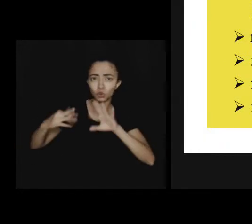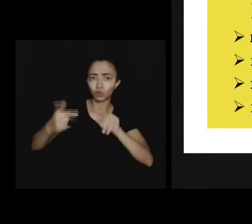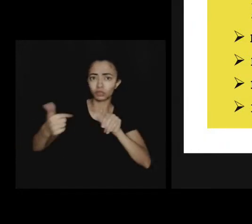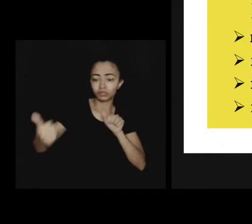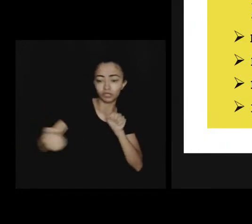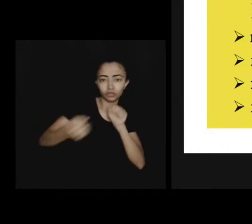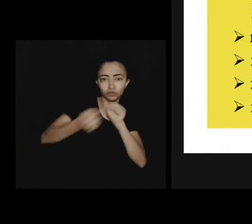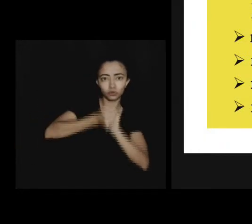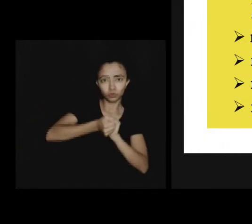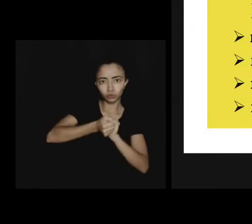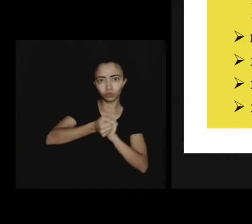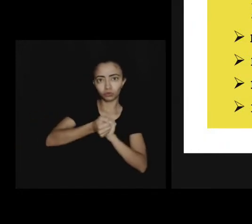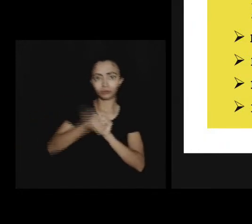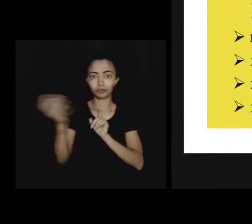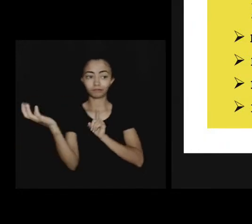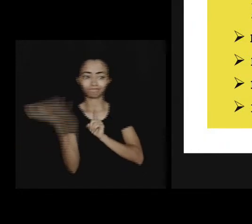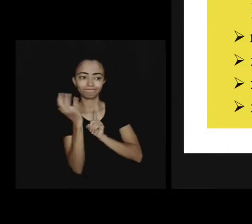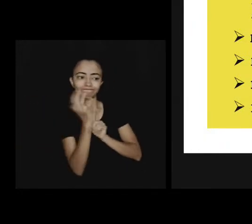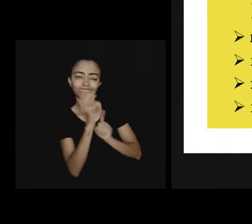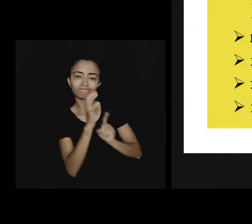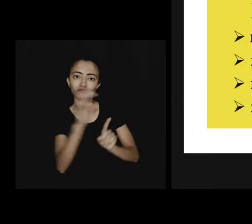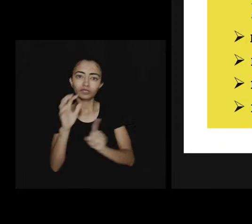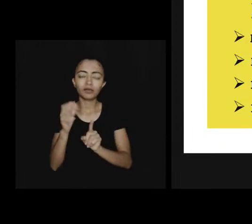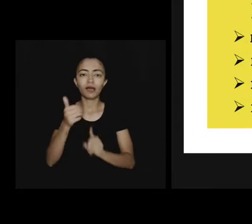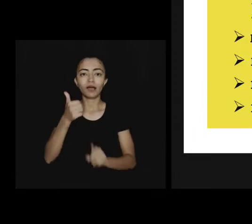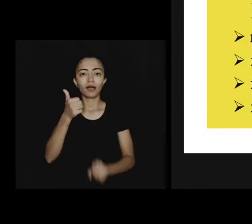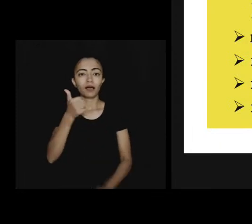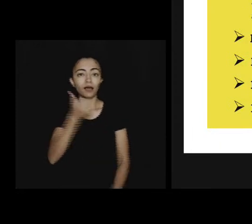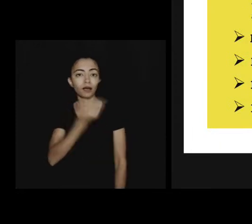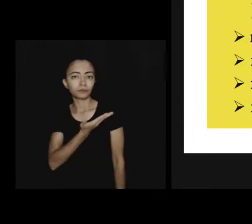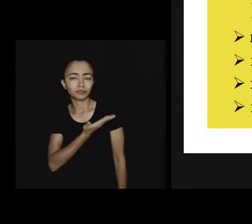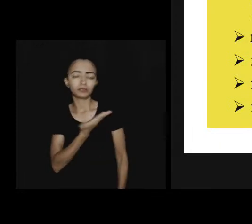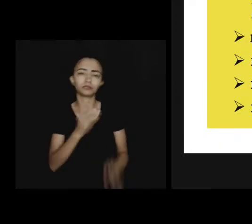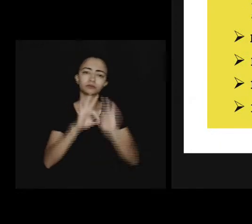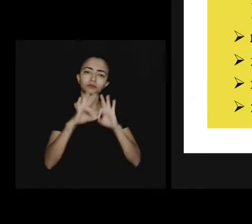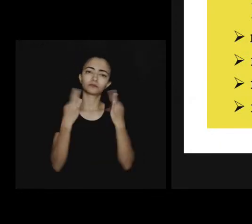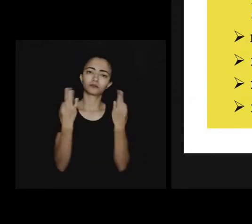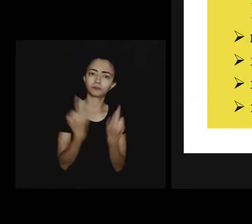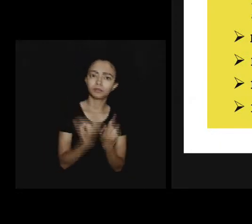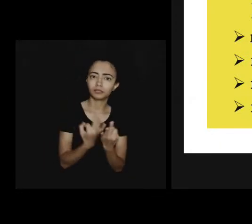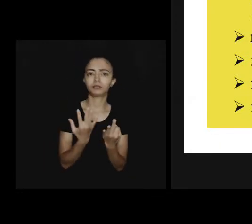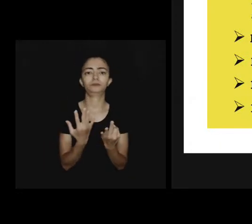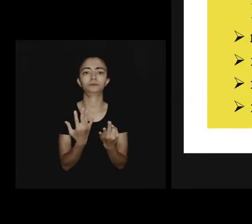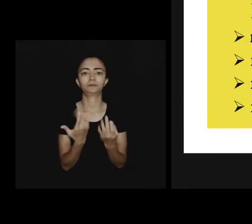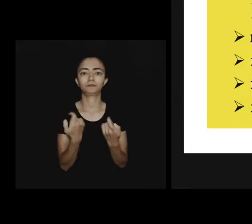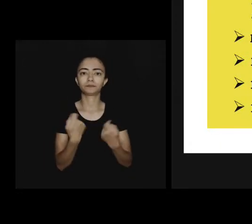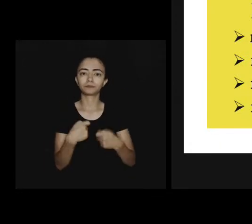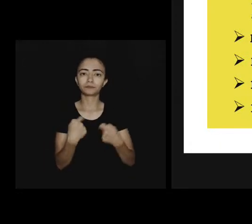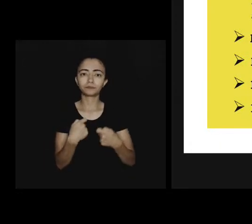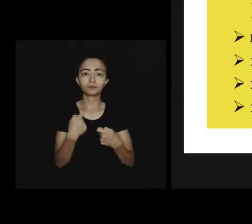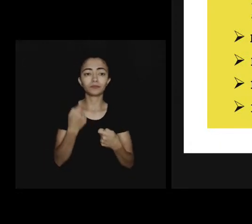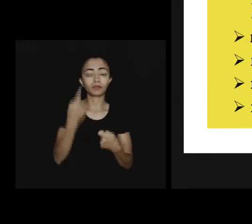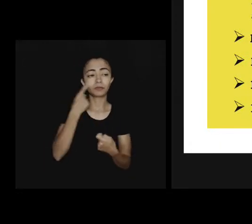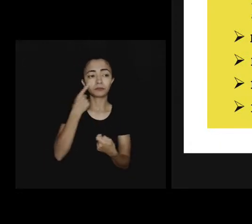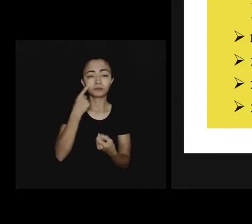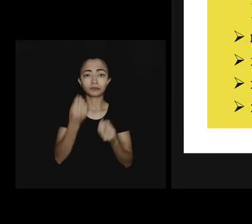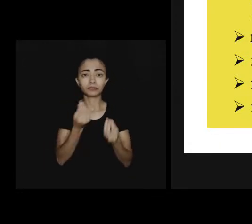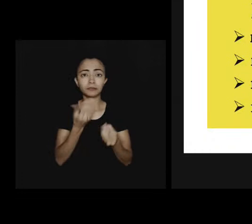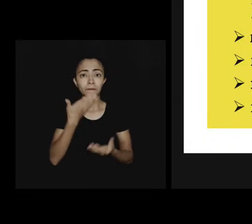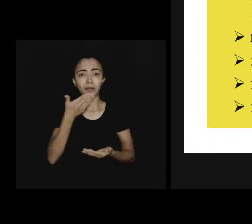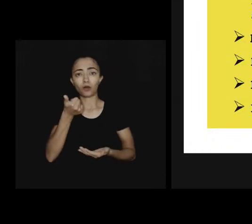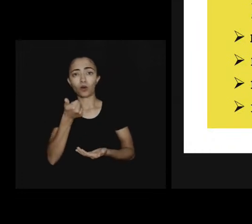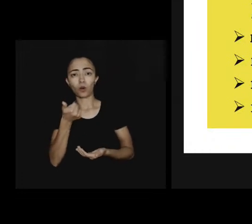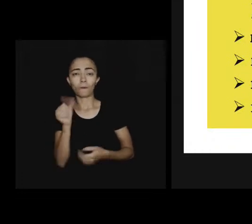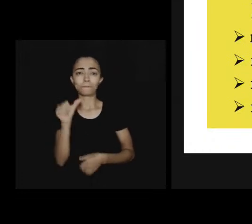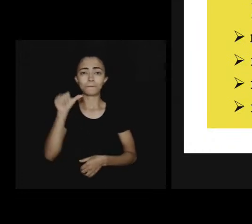friends that make it easier to breastfeed, get eroded away when those family and friends are also hearing these messages